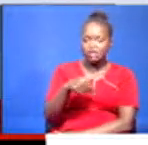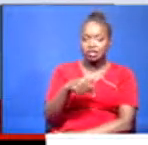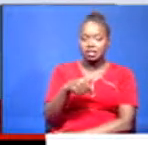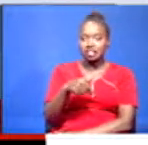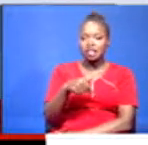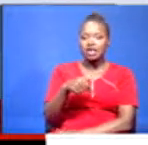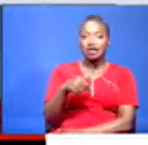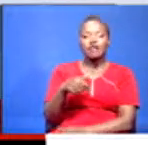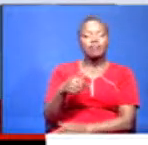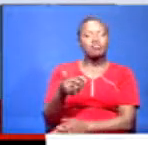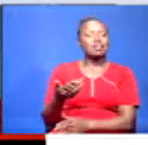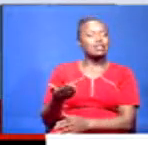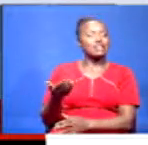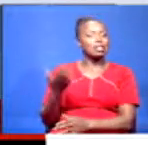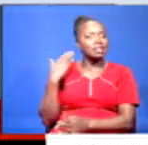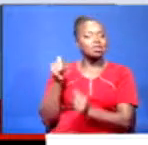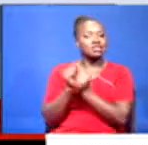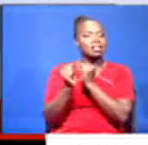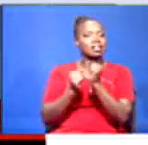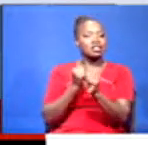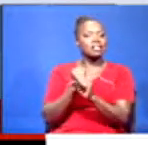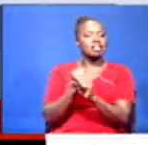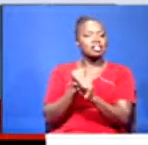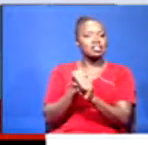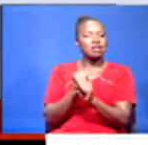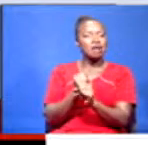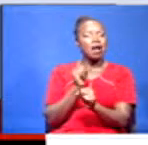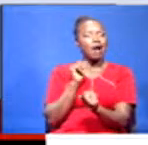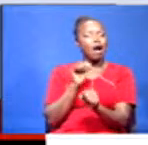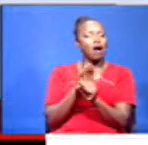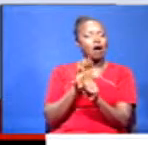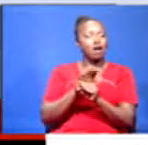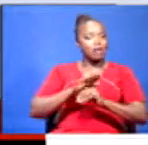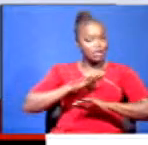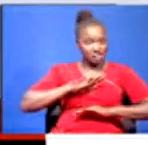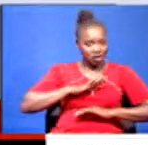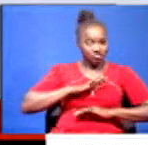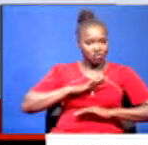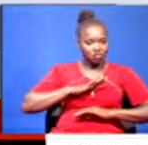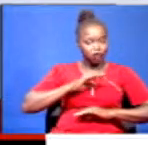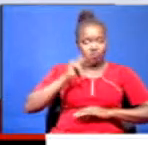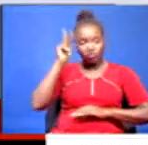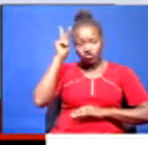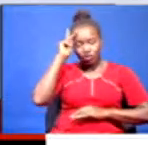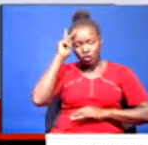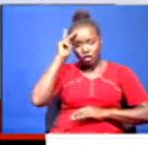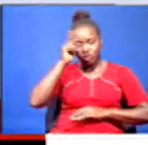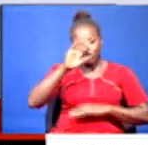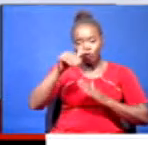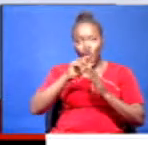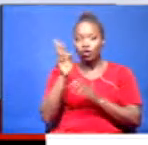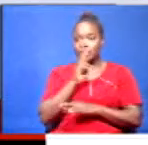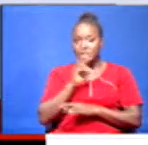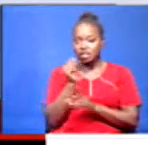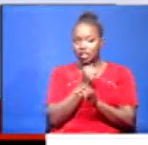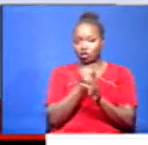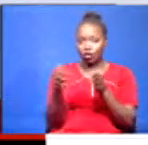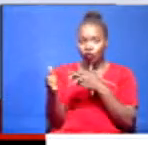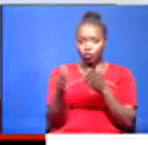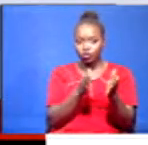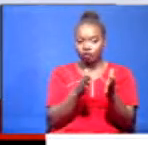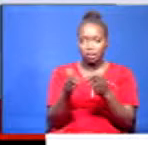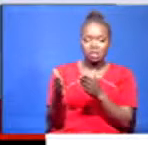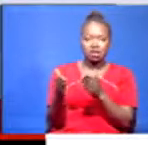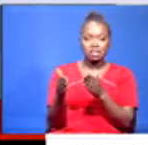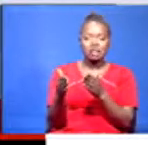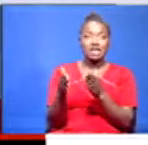last decade, we have accumulated sufficient knowledge of all the risks and opportunities